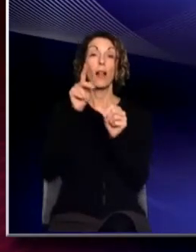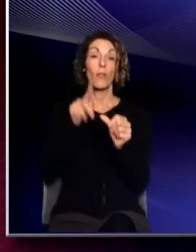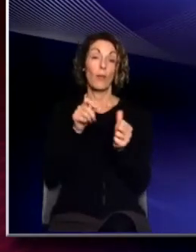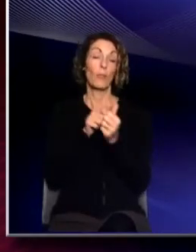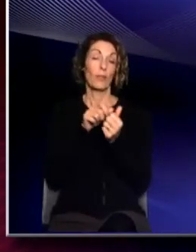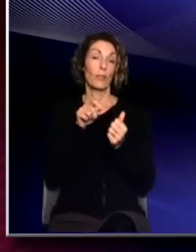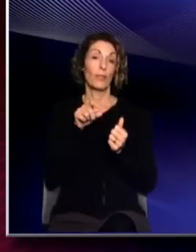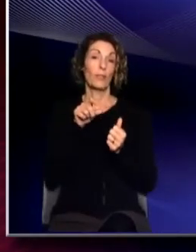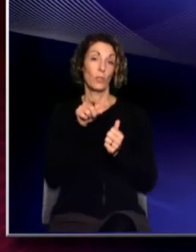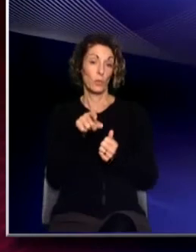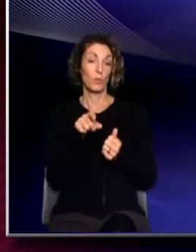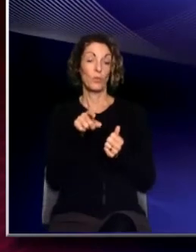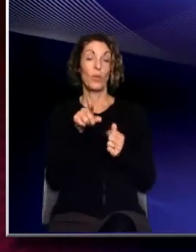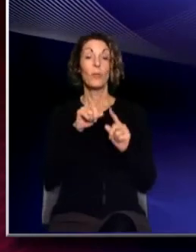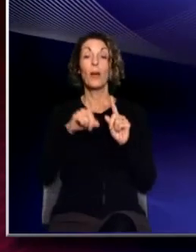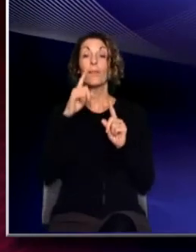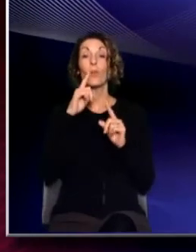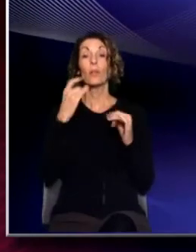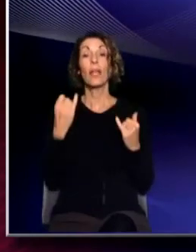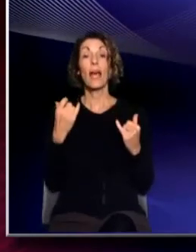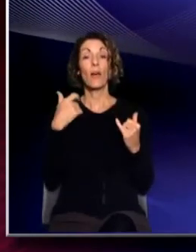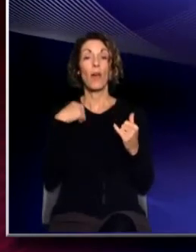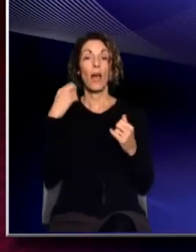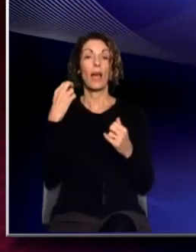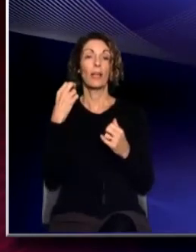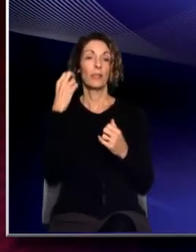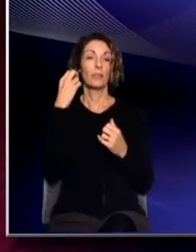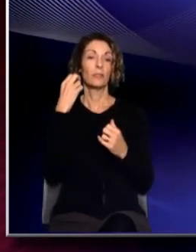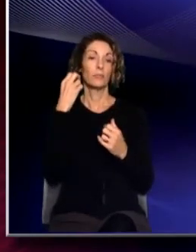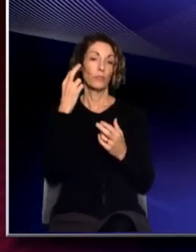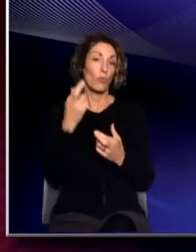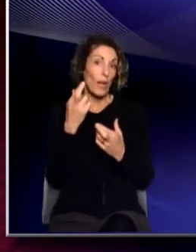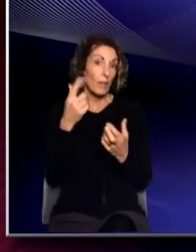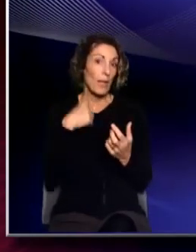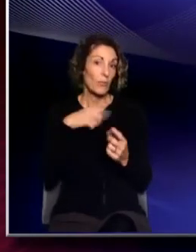you. But for now, I would recommend this be tabled.